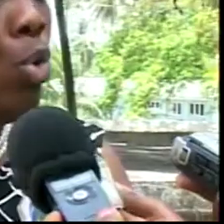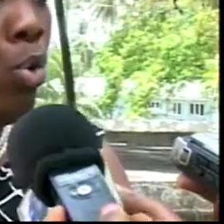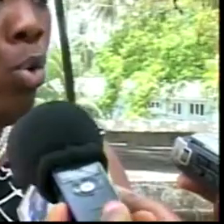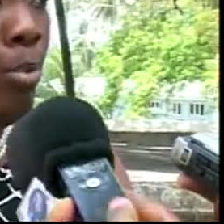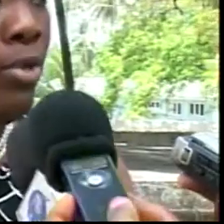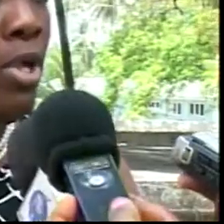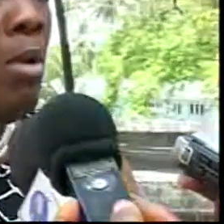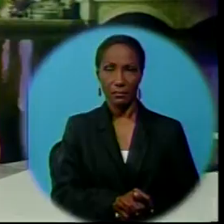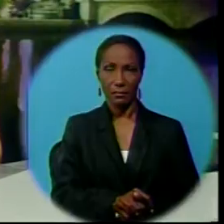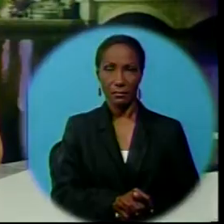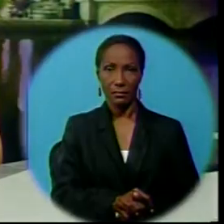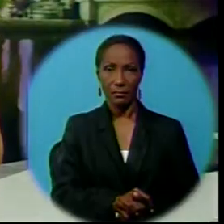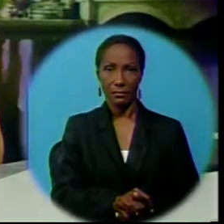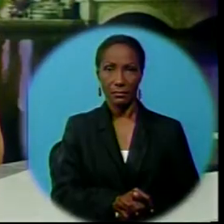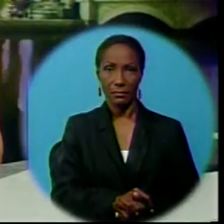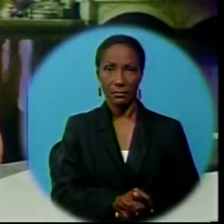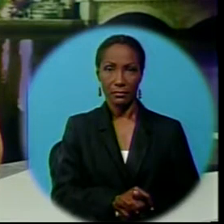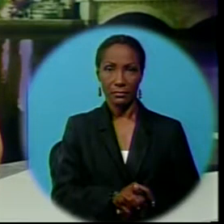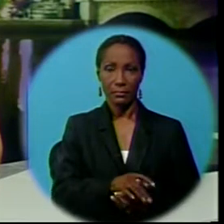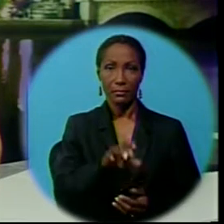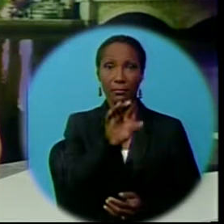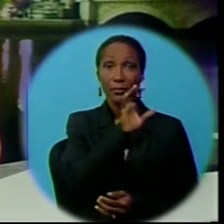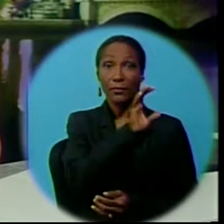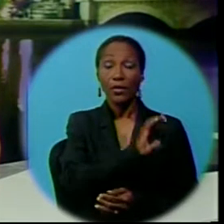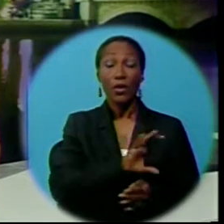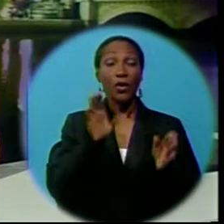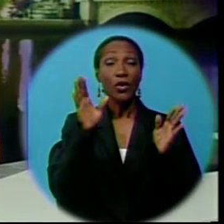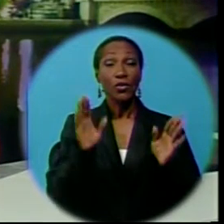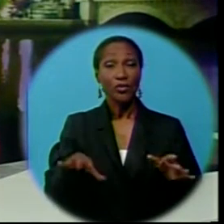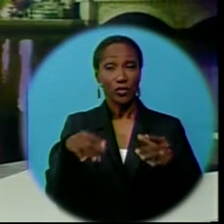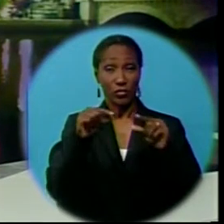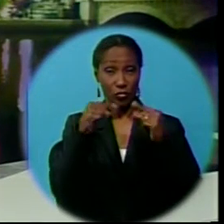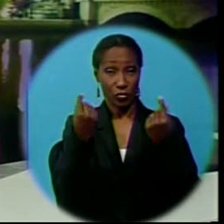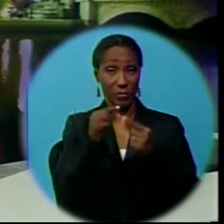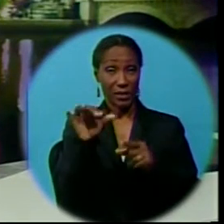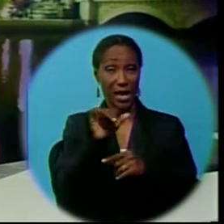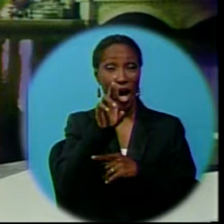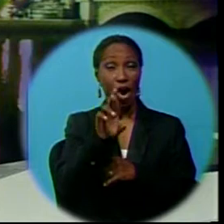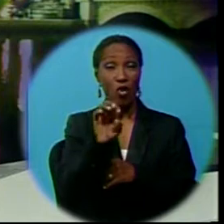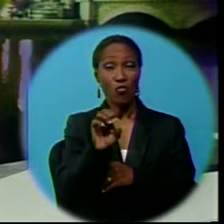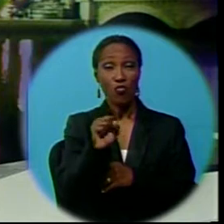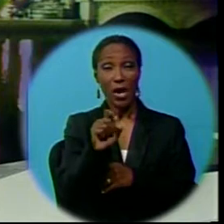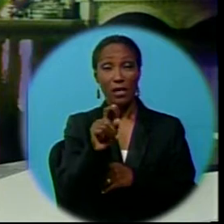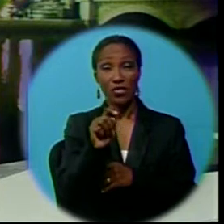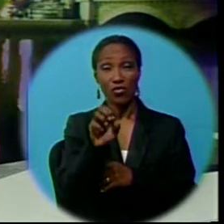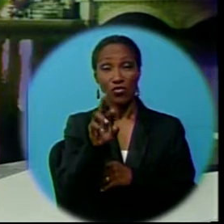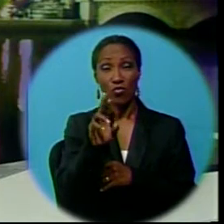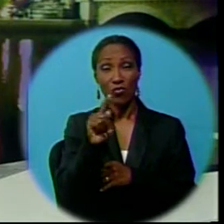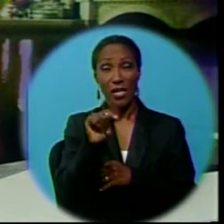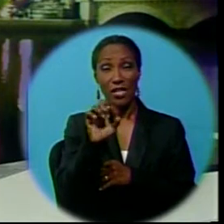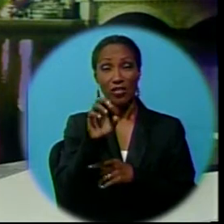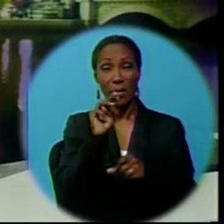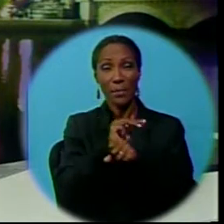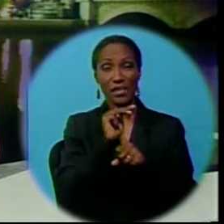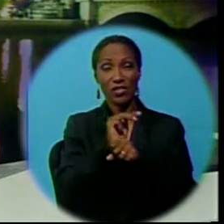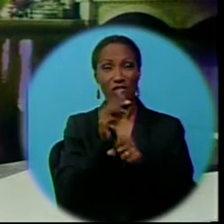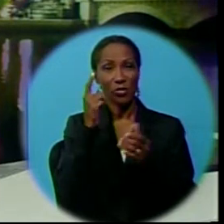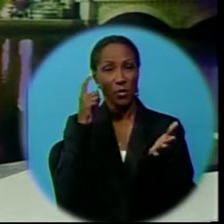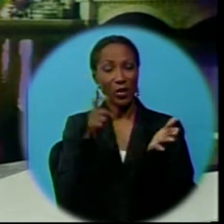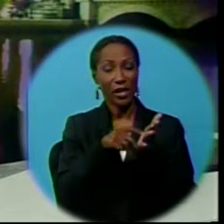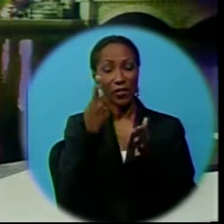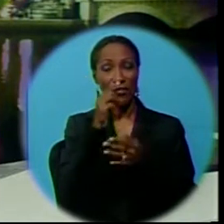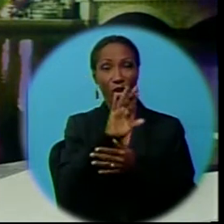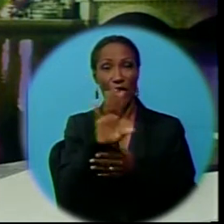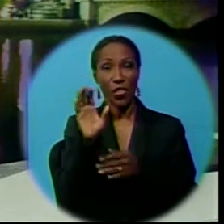own homes. Christian entities like Restoration Ministries have been recognized for their work. In fact, Acting Prime